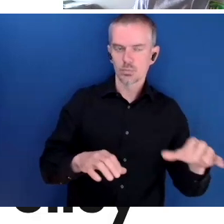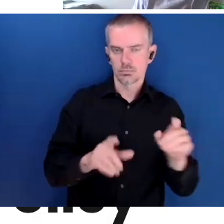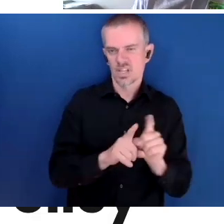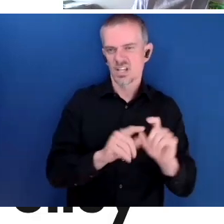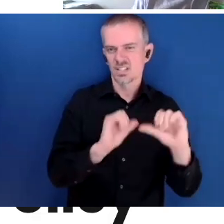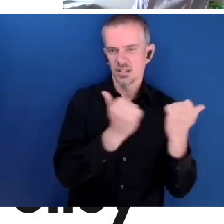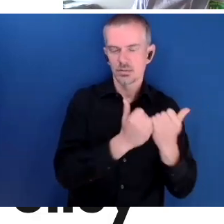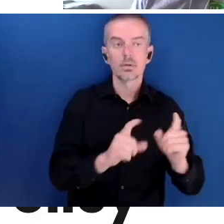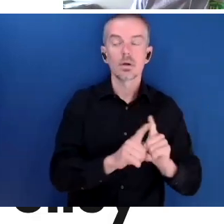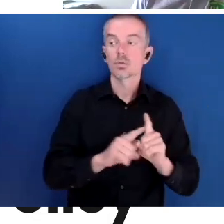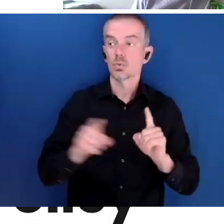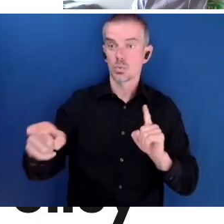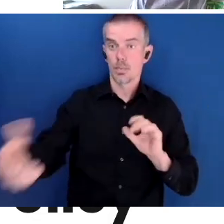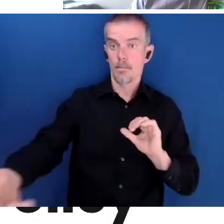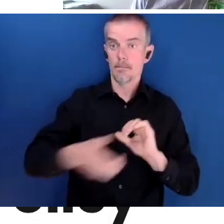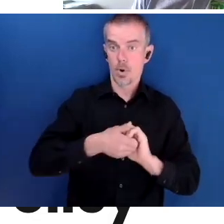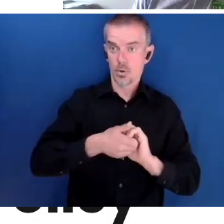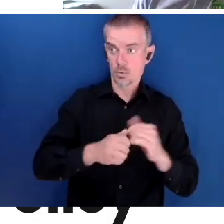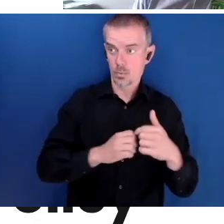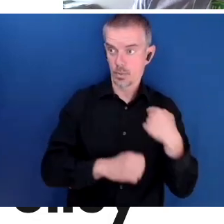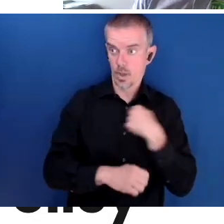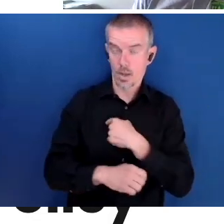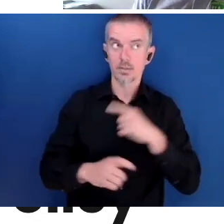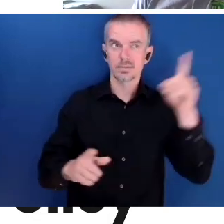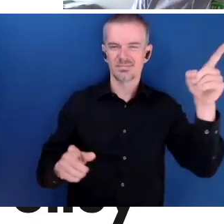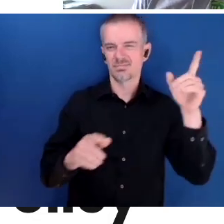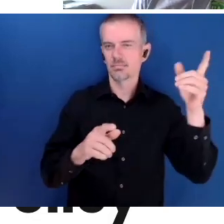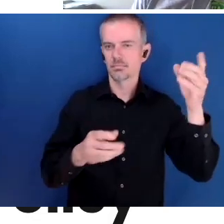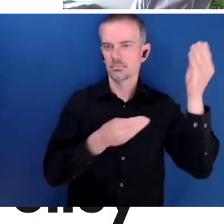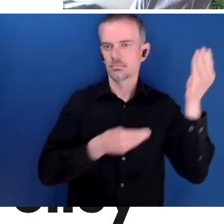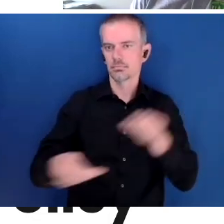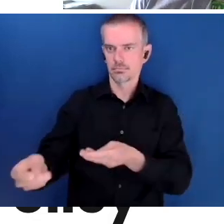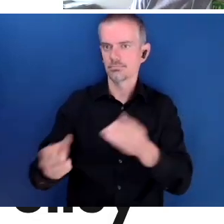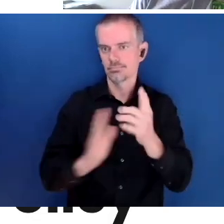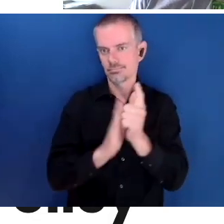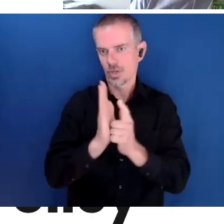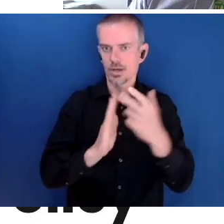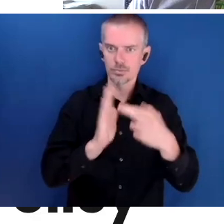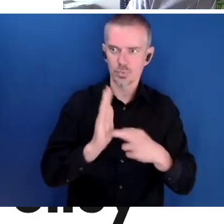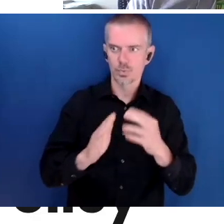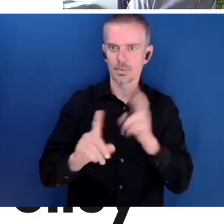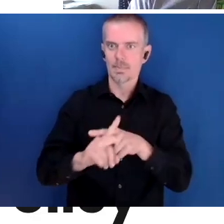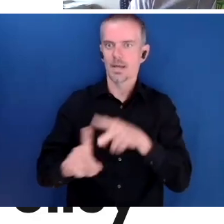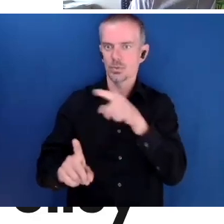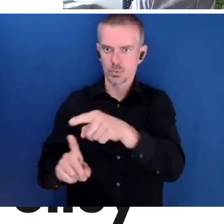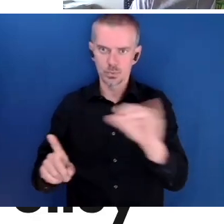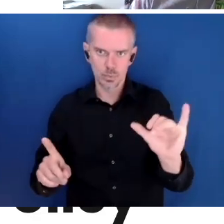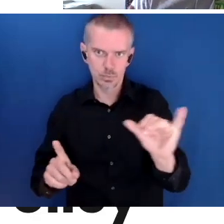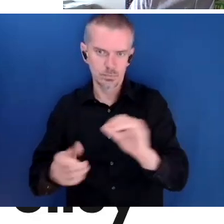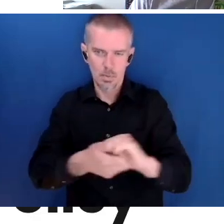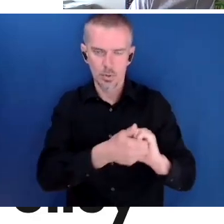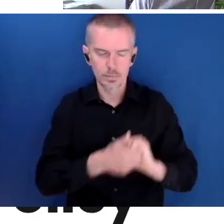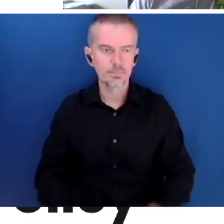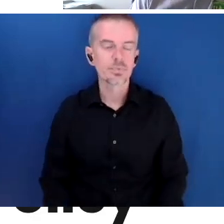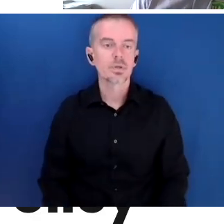in partnerships with us, can set requirements and constraints on our partners. And so kind of a fundamental